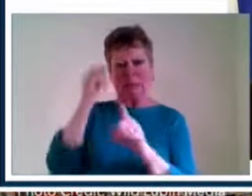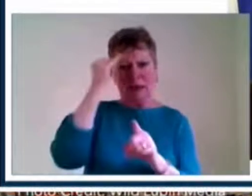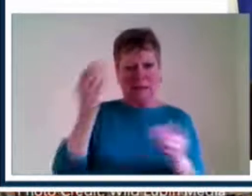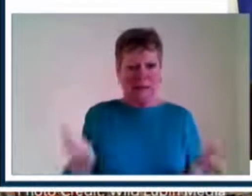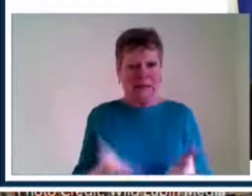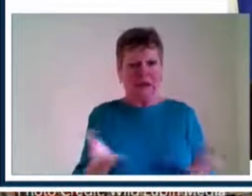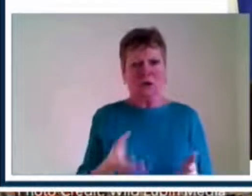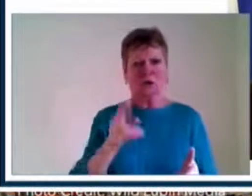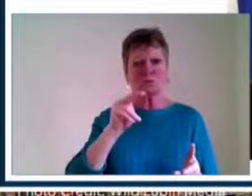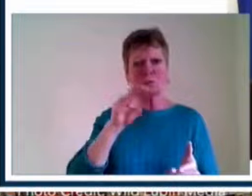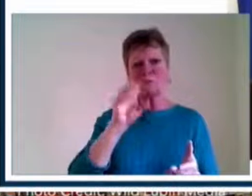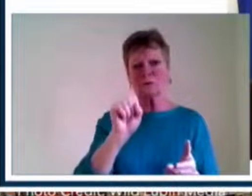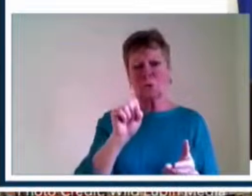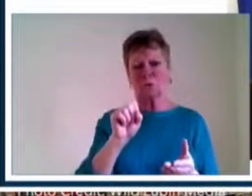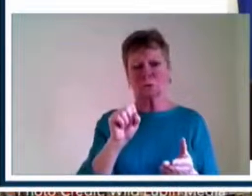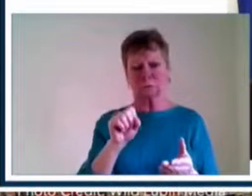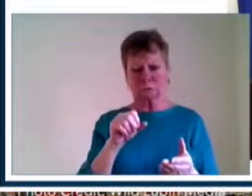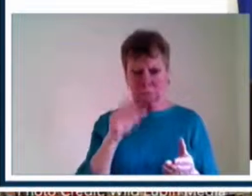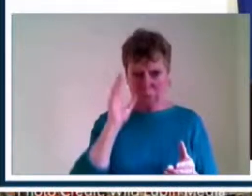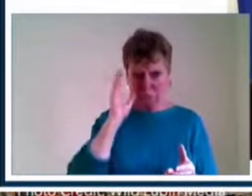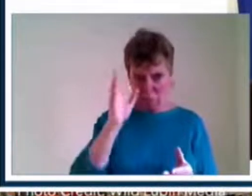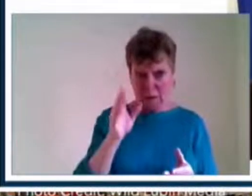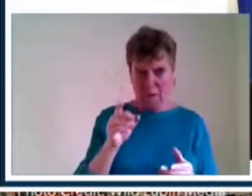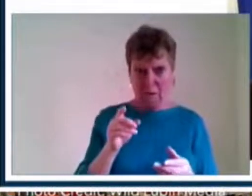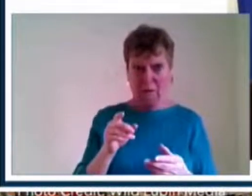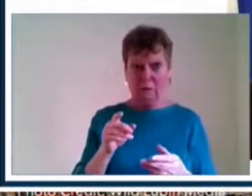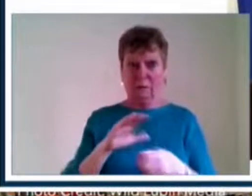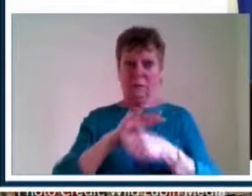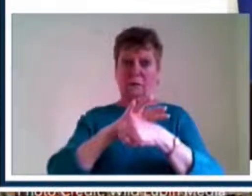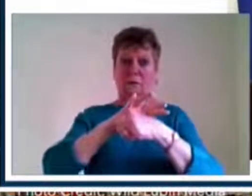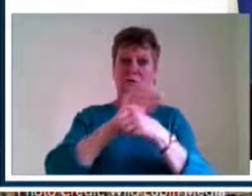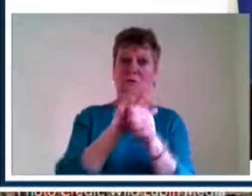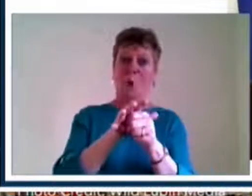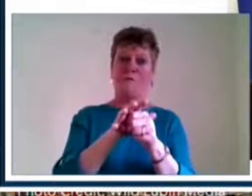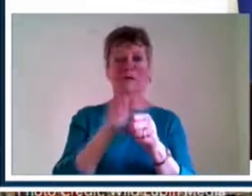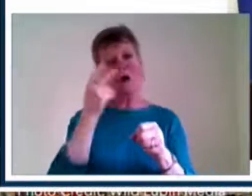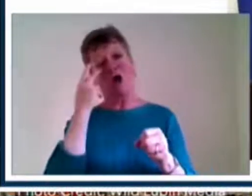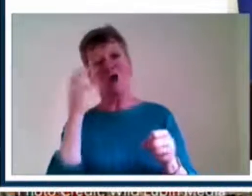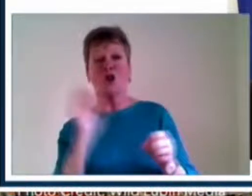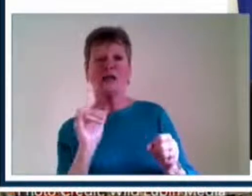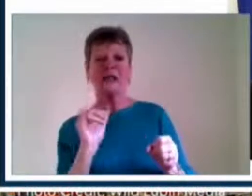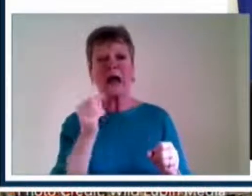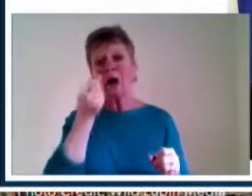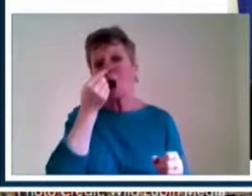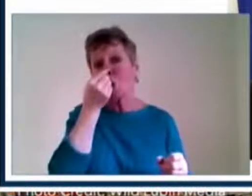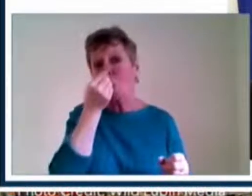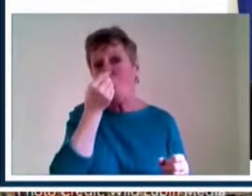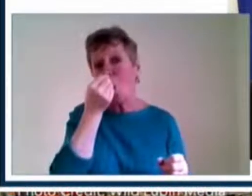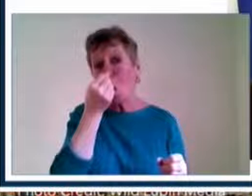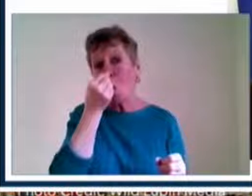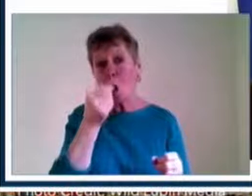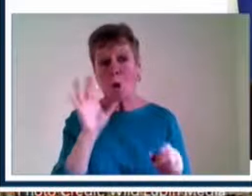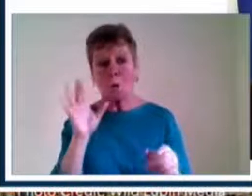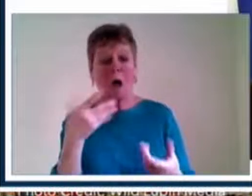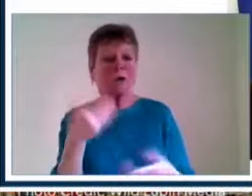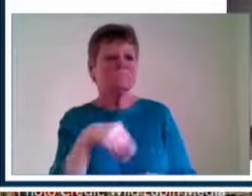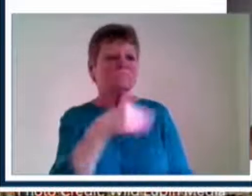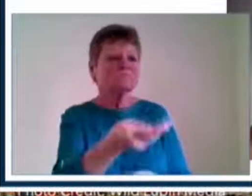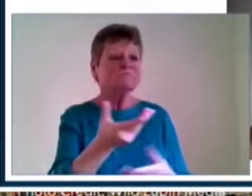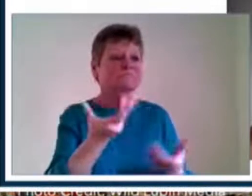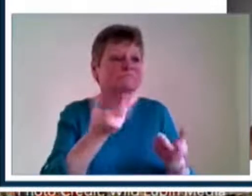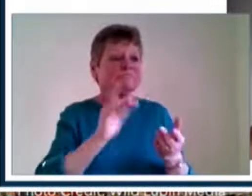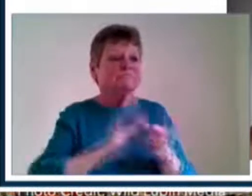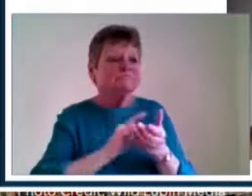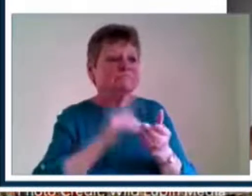if Nova Scotia will soon be treating COVID-19 like the common cold as well. So I don't think we'll ever treat,